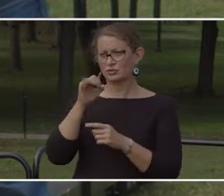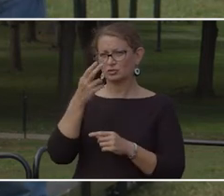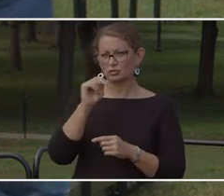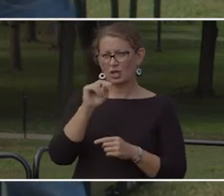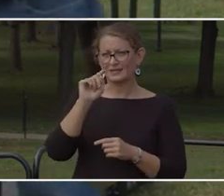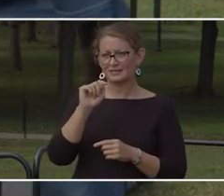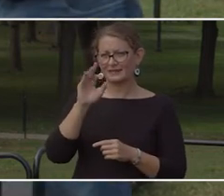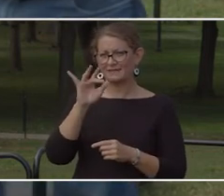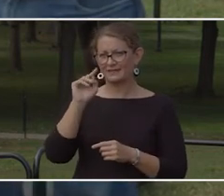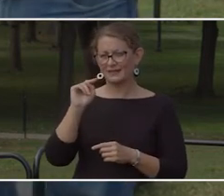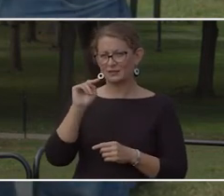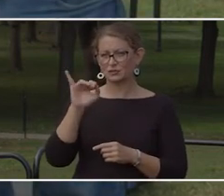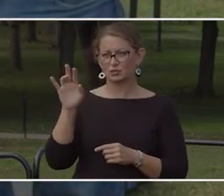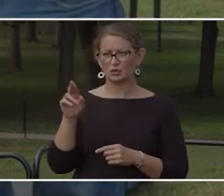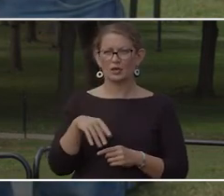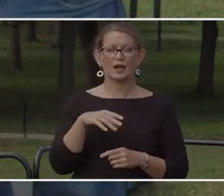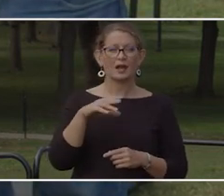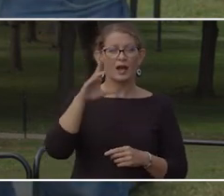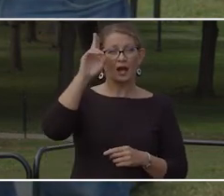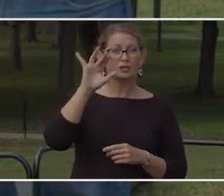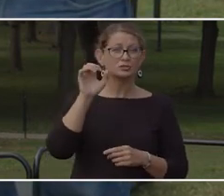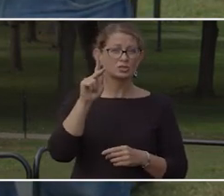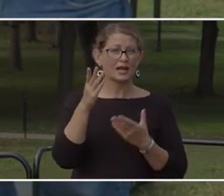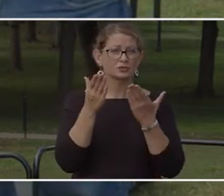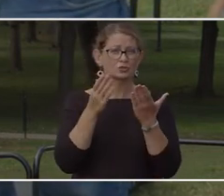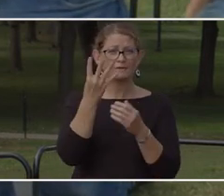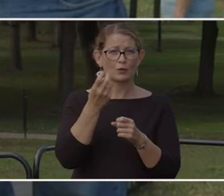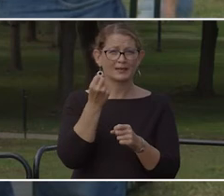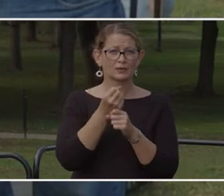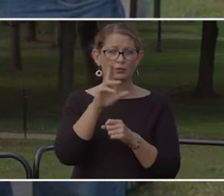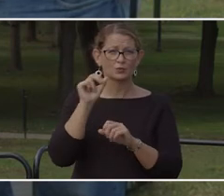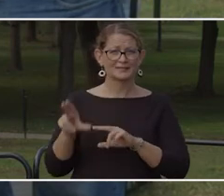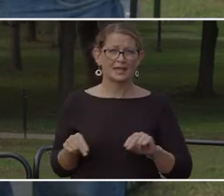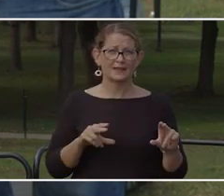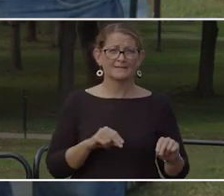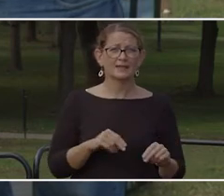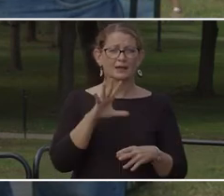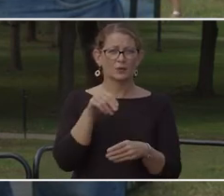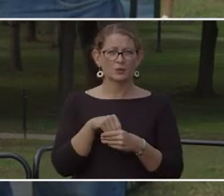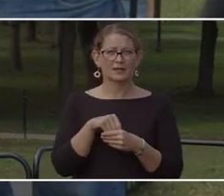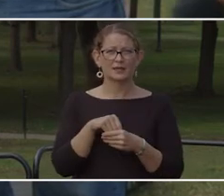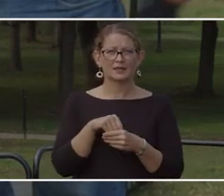Jr. Uncle Jack served 4 years in the U.S. Navy, including